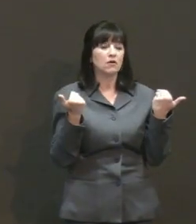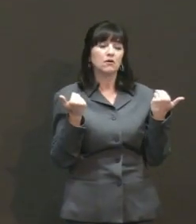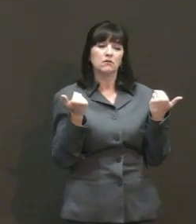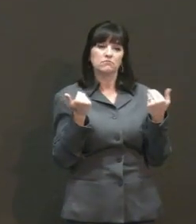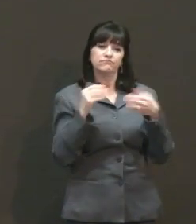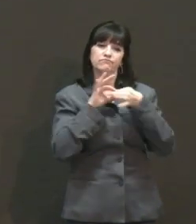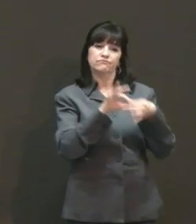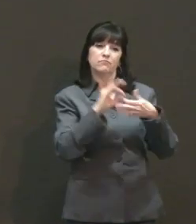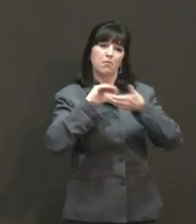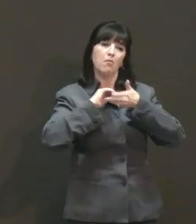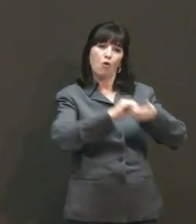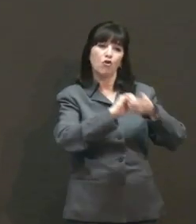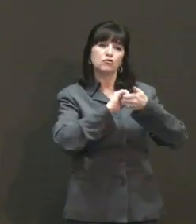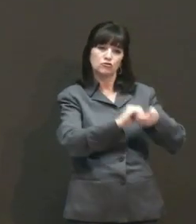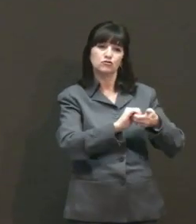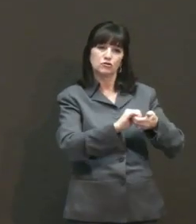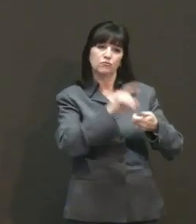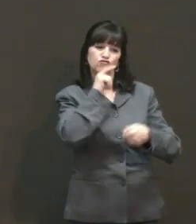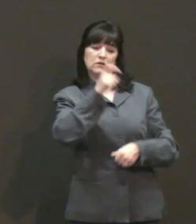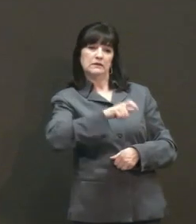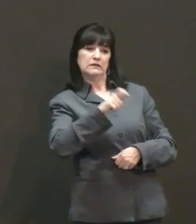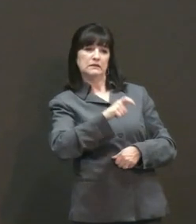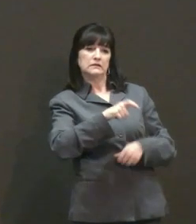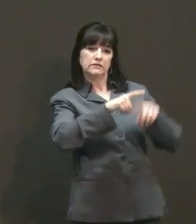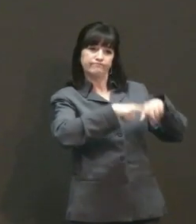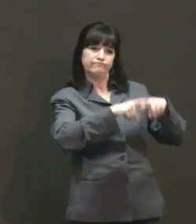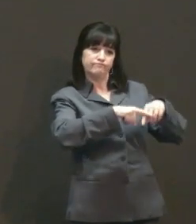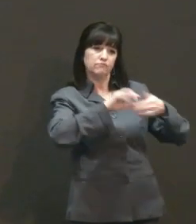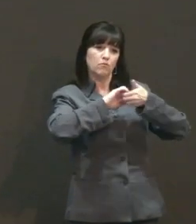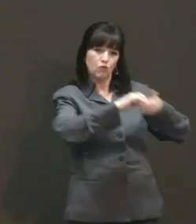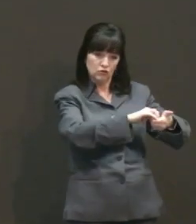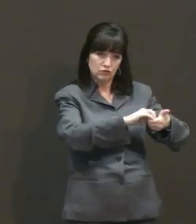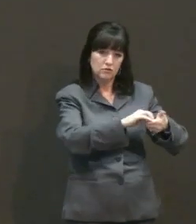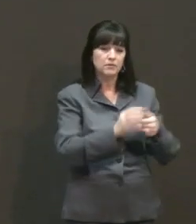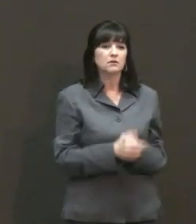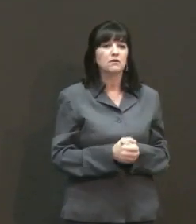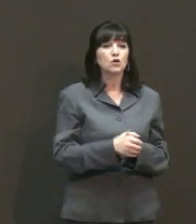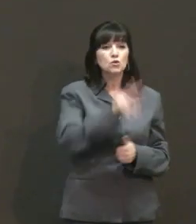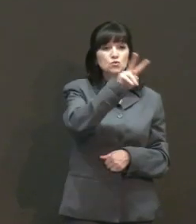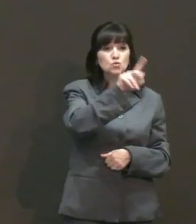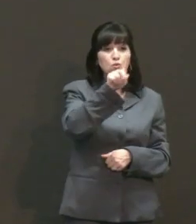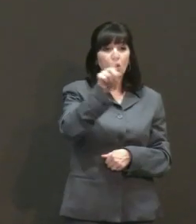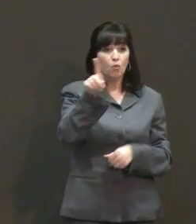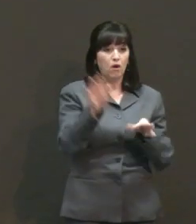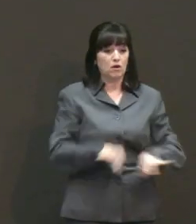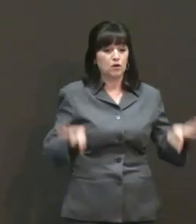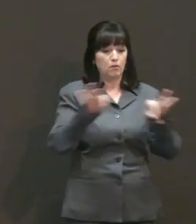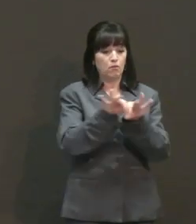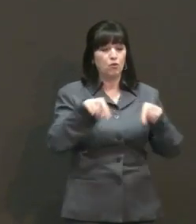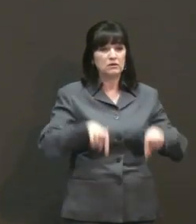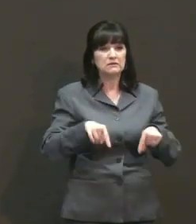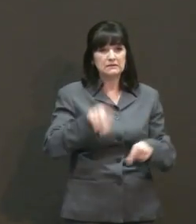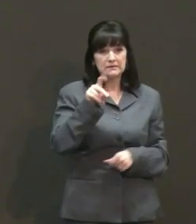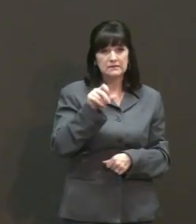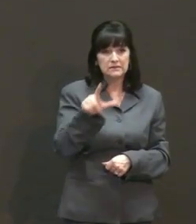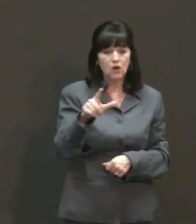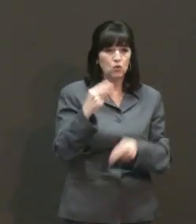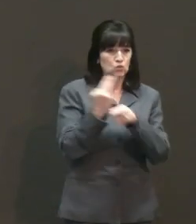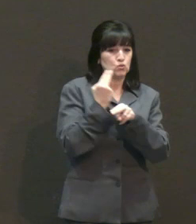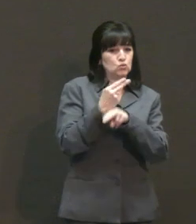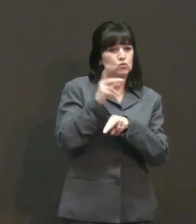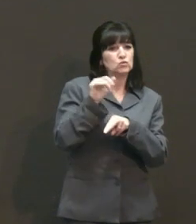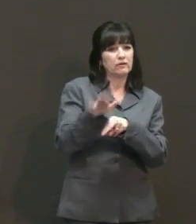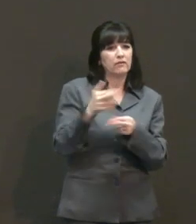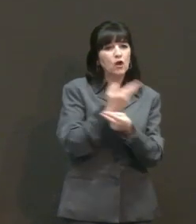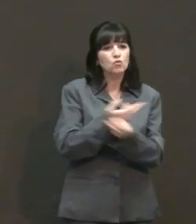This week, with the help of Public Health and United Way, who runs 211 for Delaware, we utilize that to kind of be that